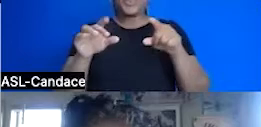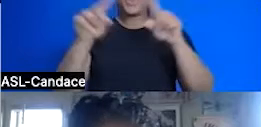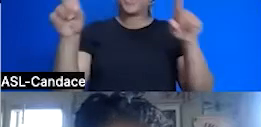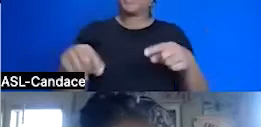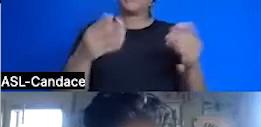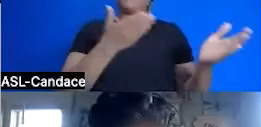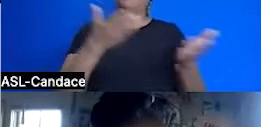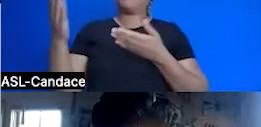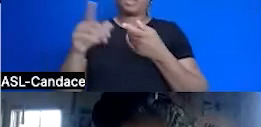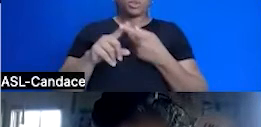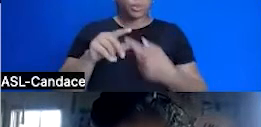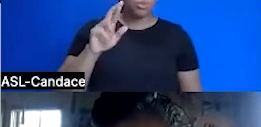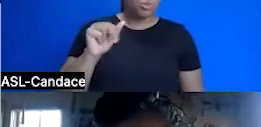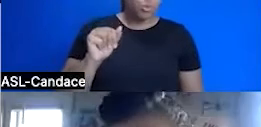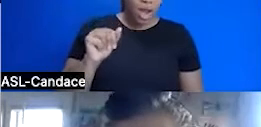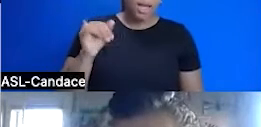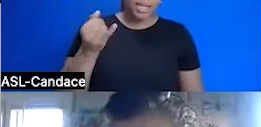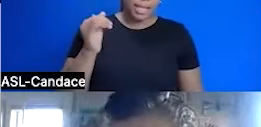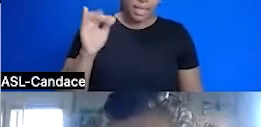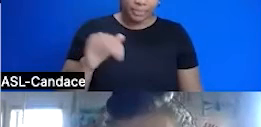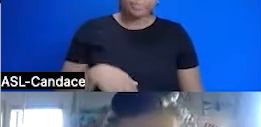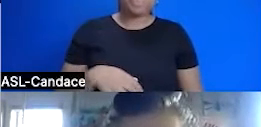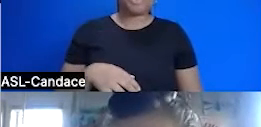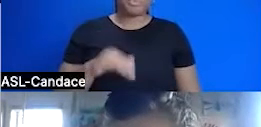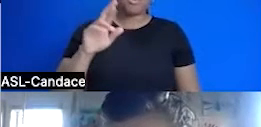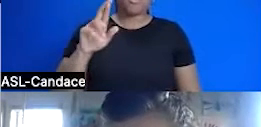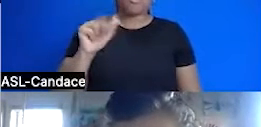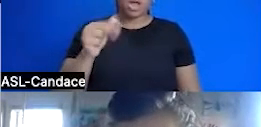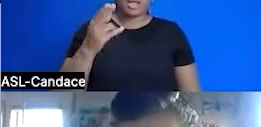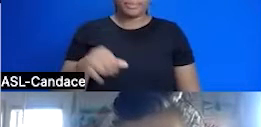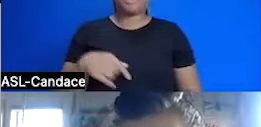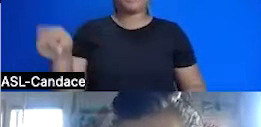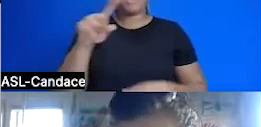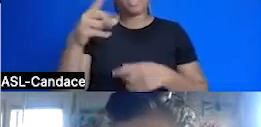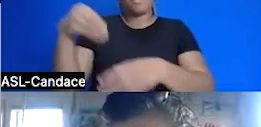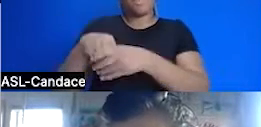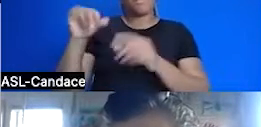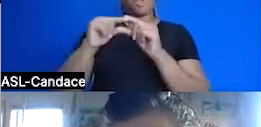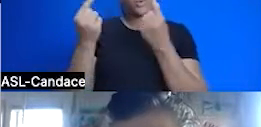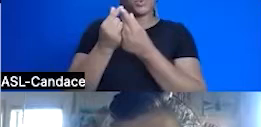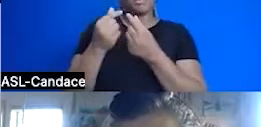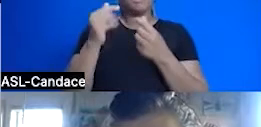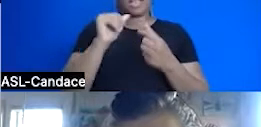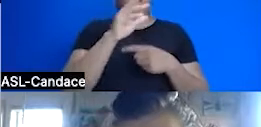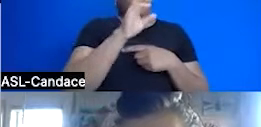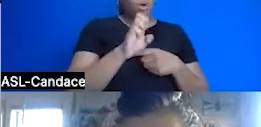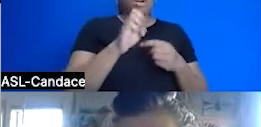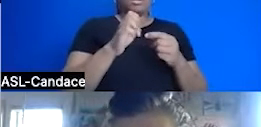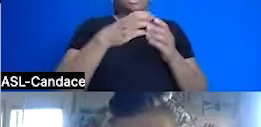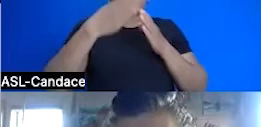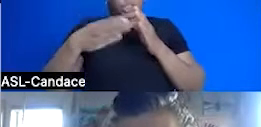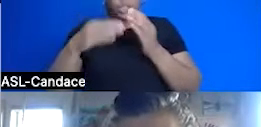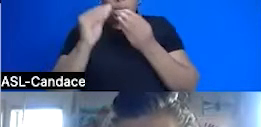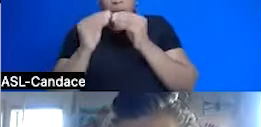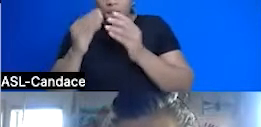it over to Rahi Hasan. So they were an integral part of the small but mighty working group that took the core across the finish line. They will share